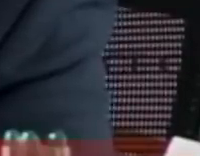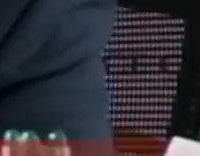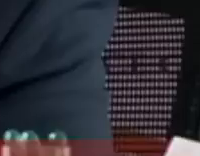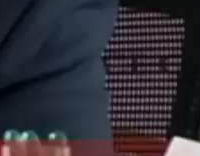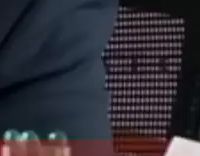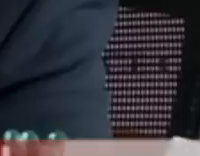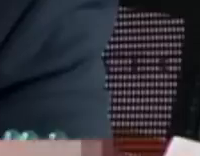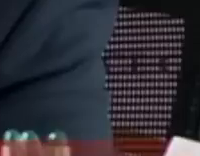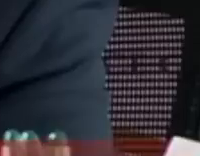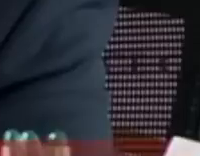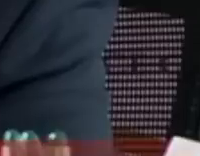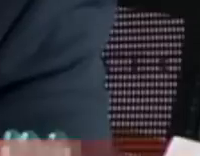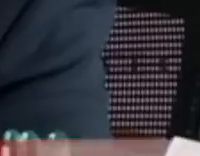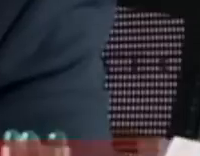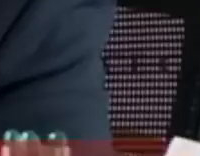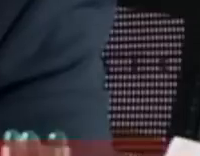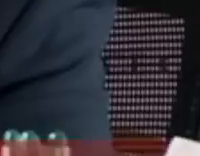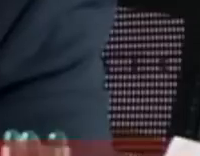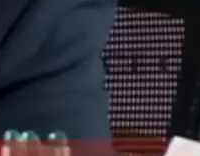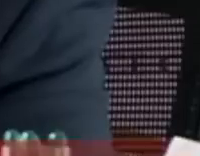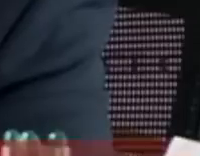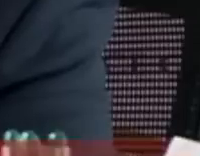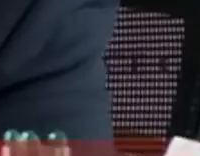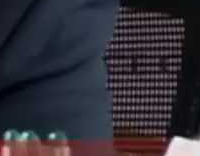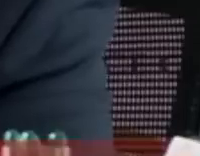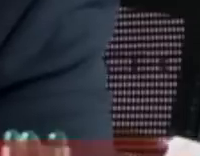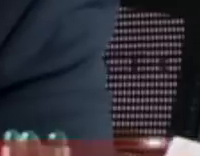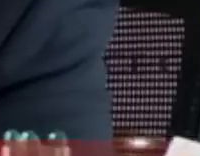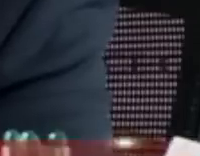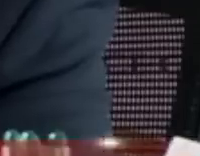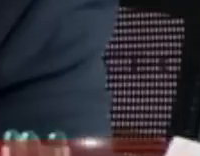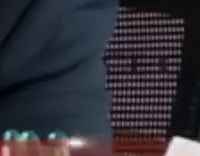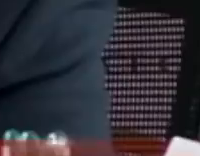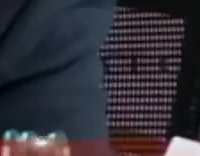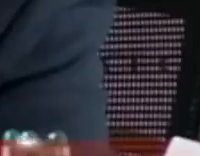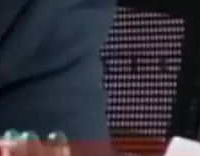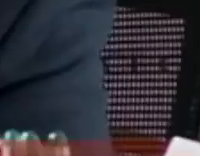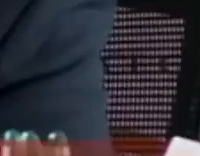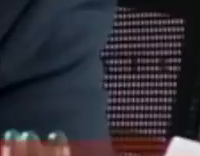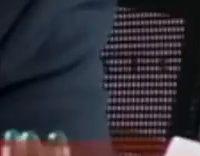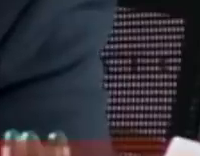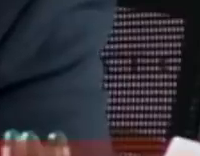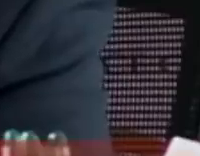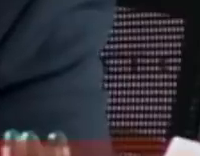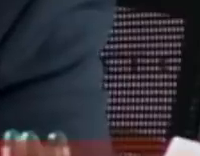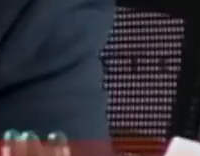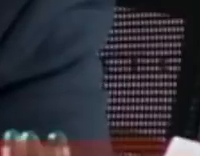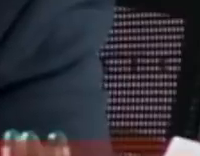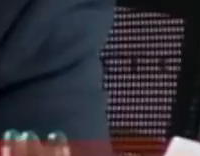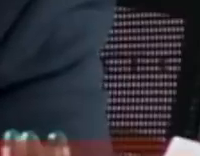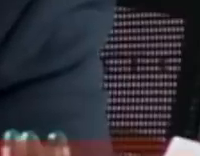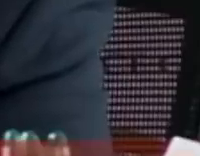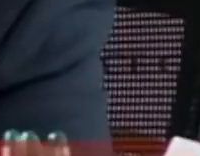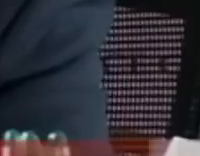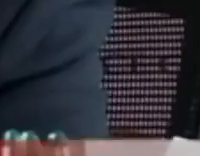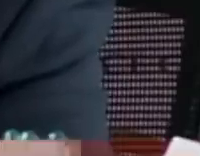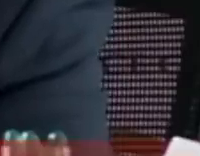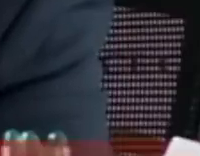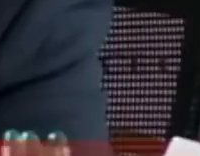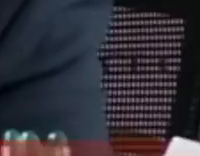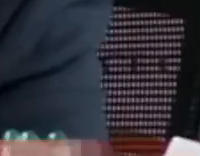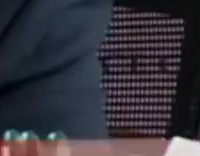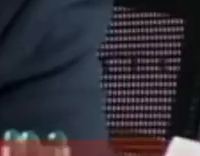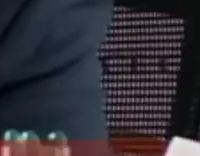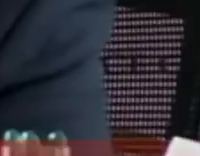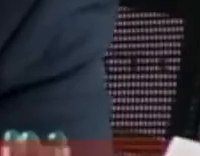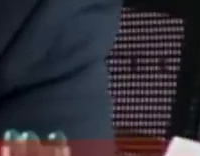2010, I'll be interested. Interested to serve. I emphasize interested